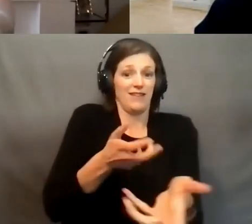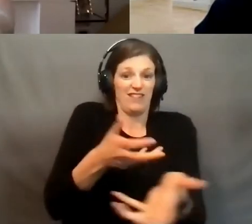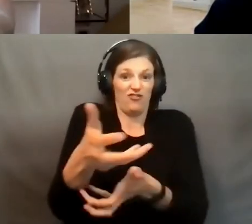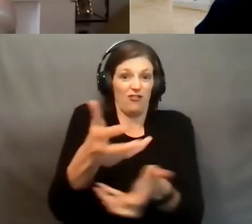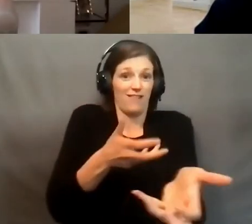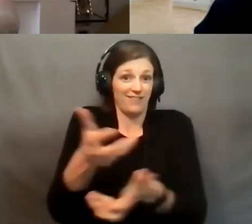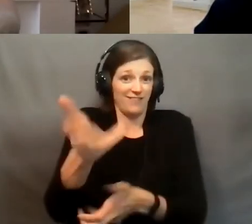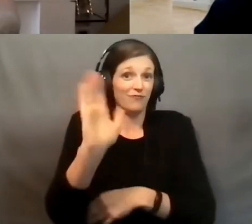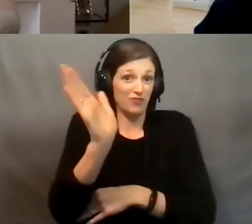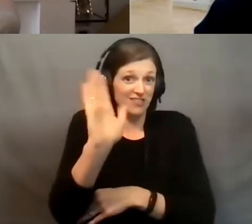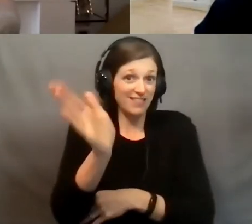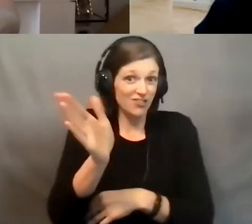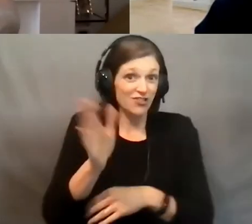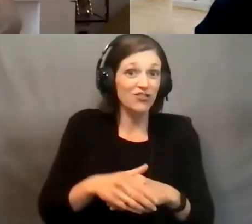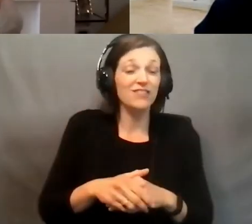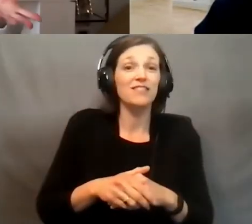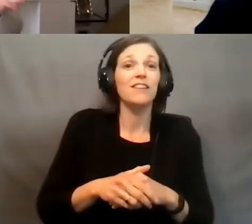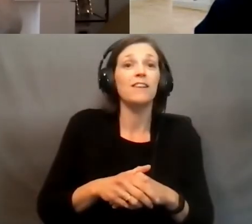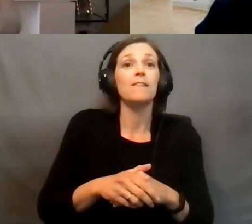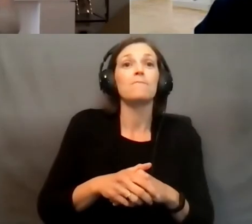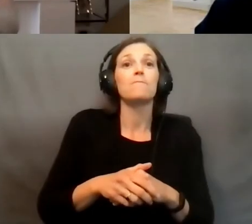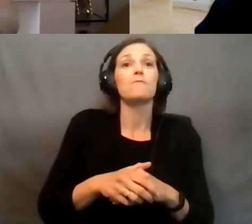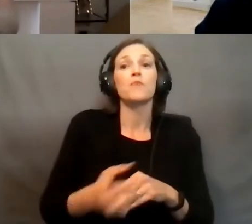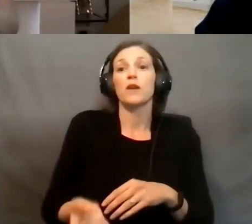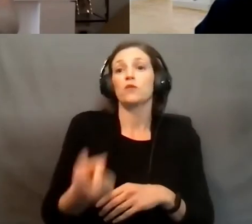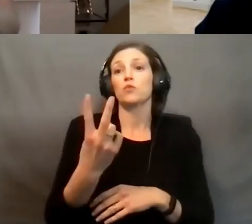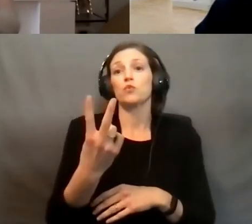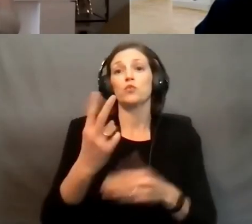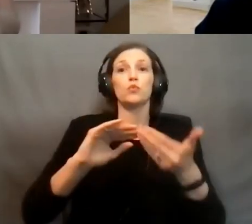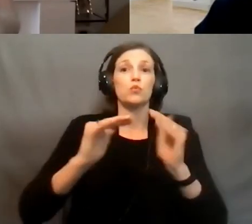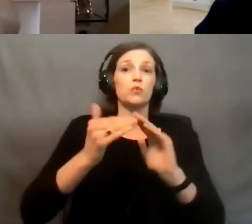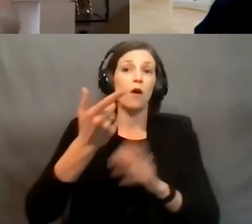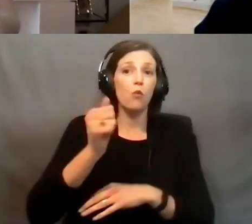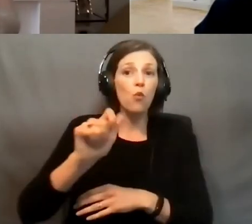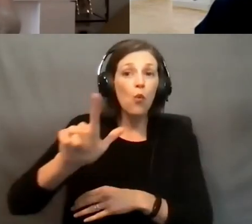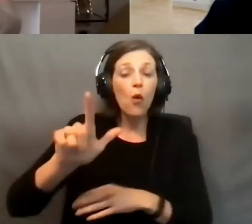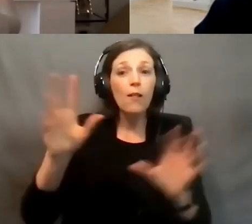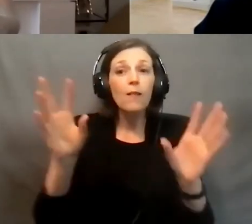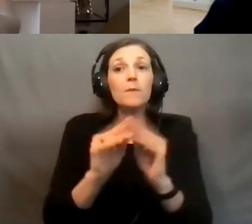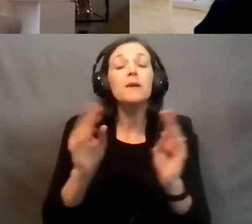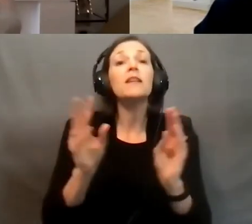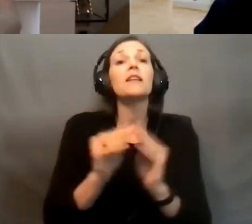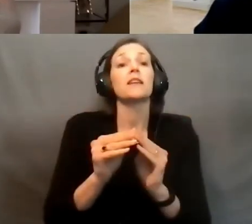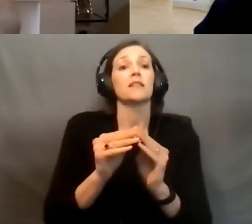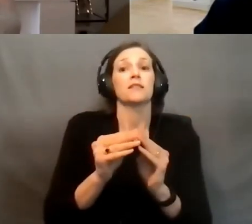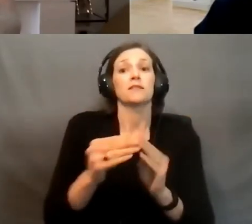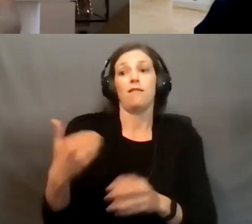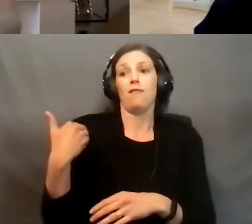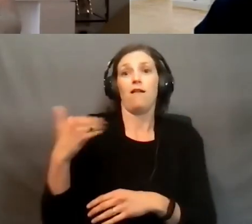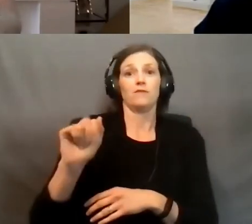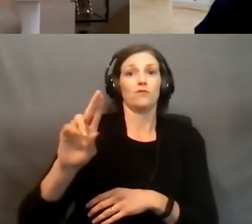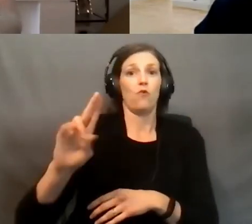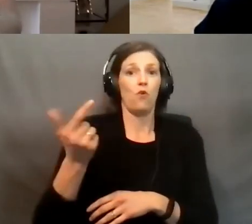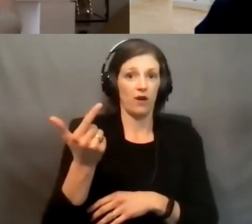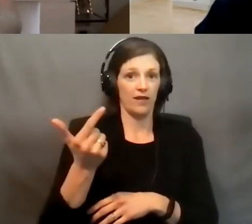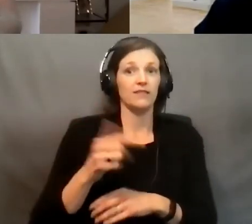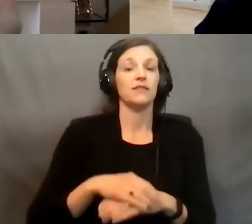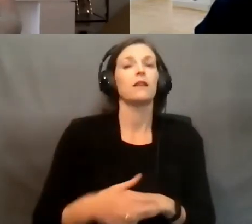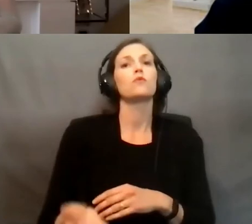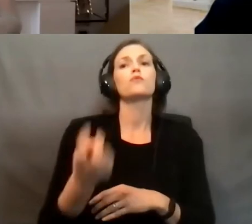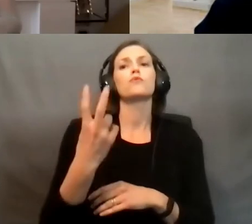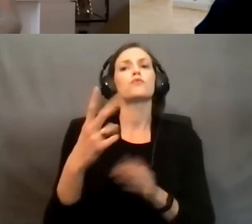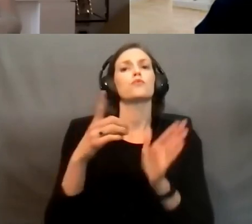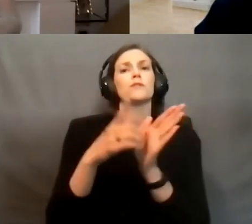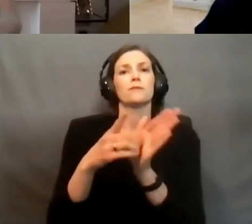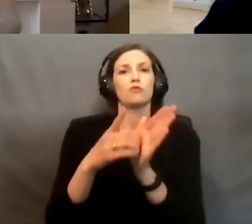presentation. We had two town hall meetings about going virtual last August and two demonstrations